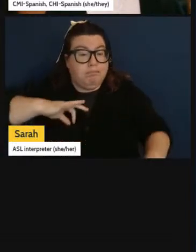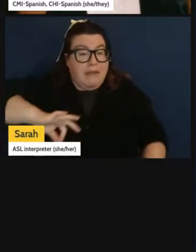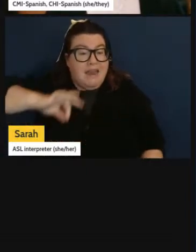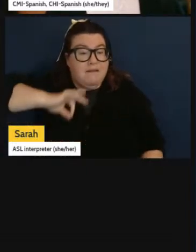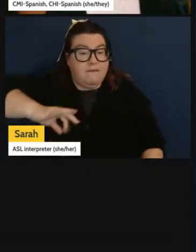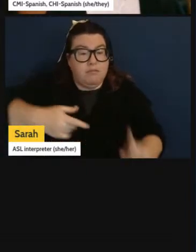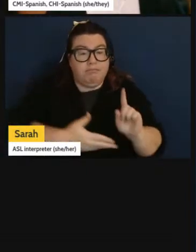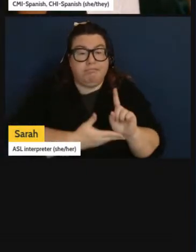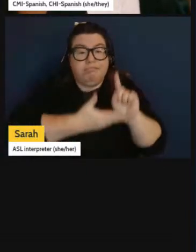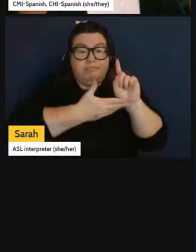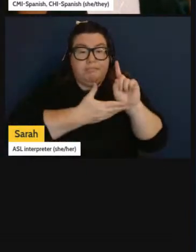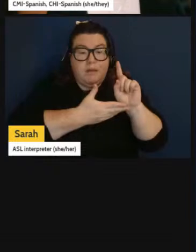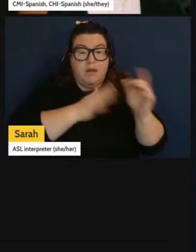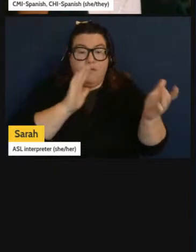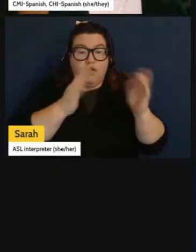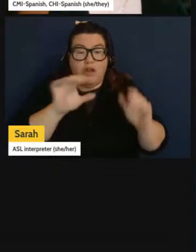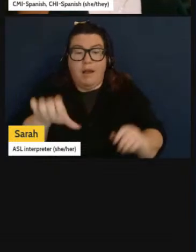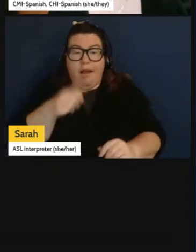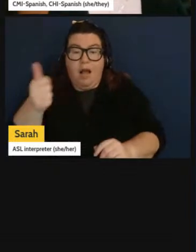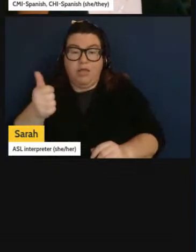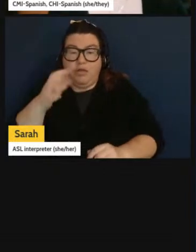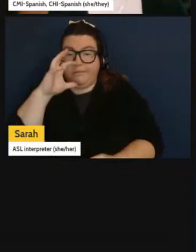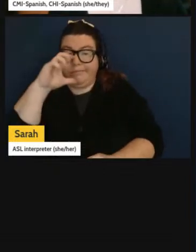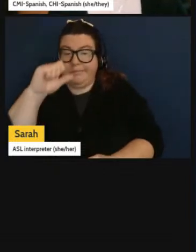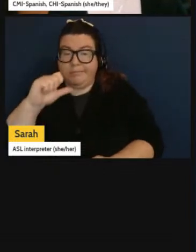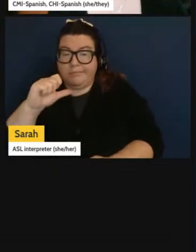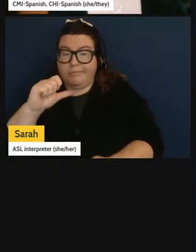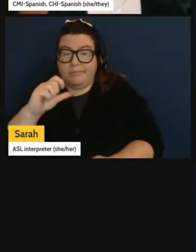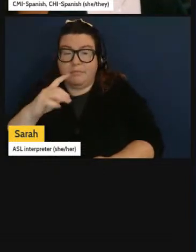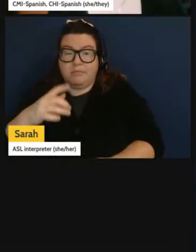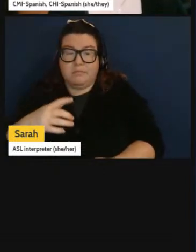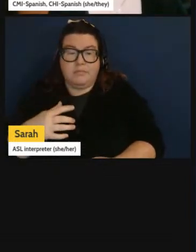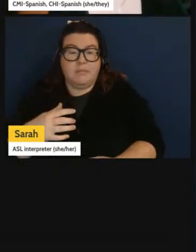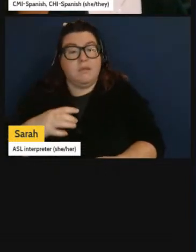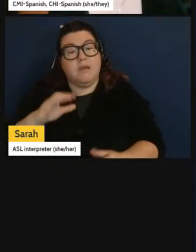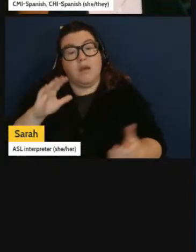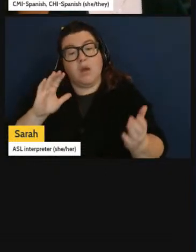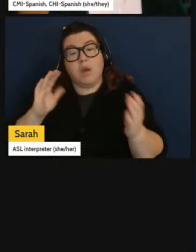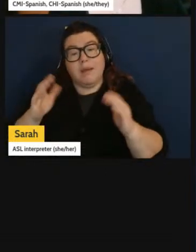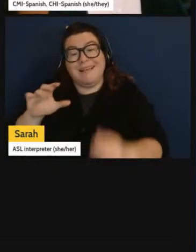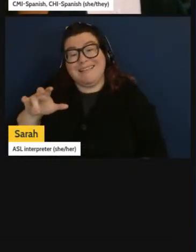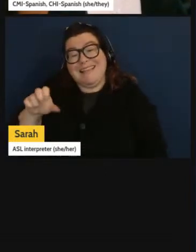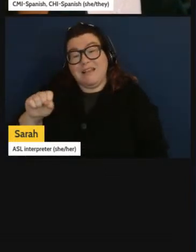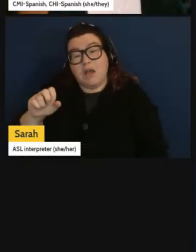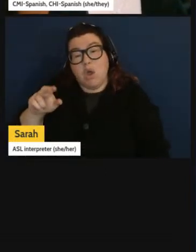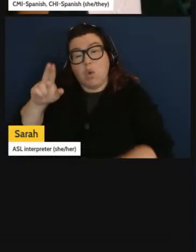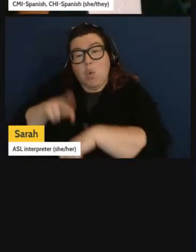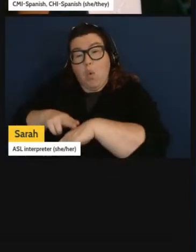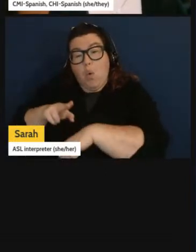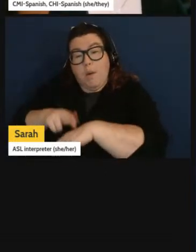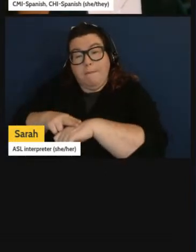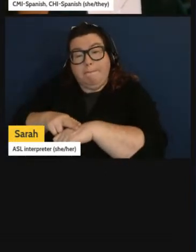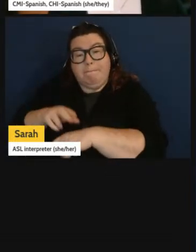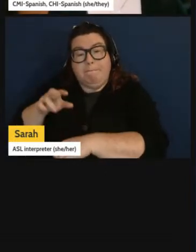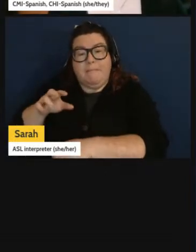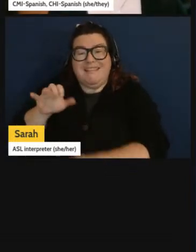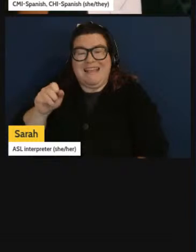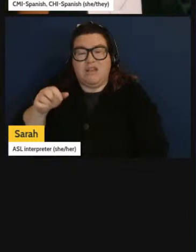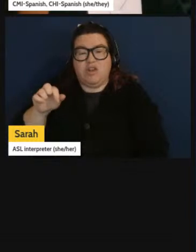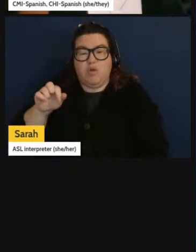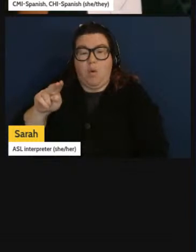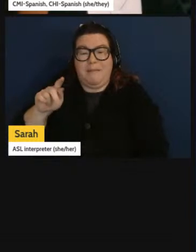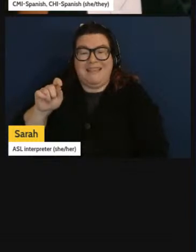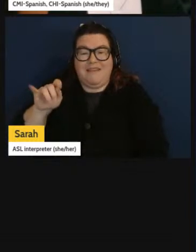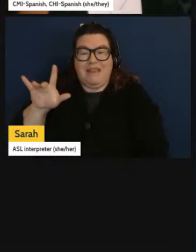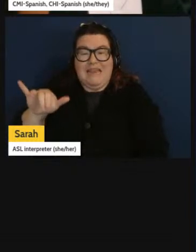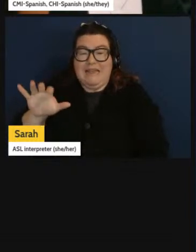other form of sexual orientation. Whereas cisnormativity is the assumption that cisgender